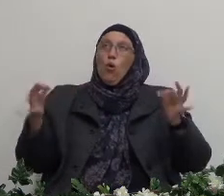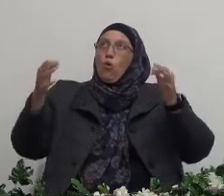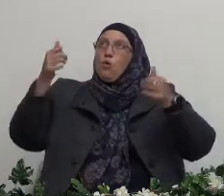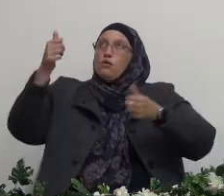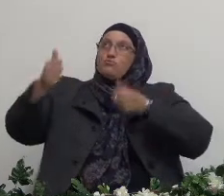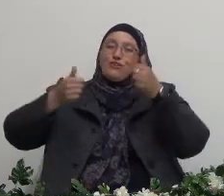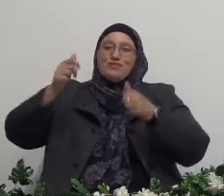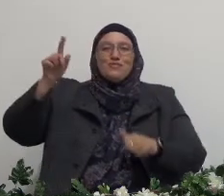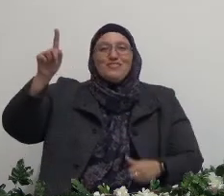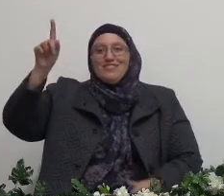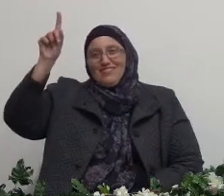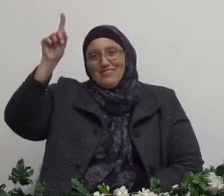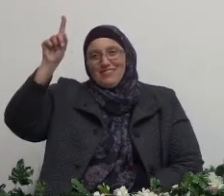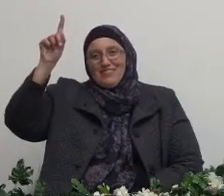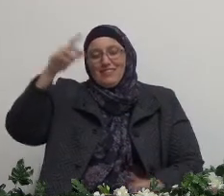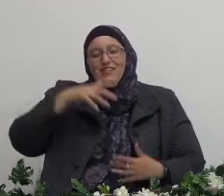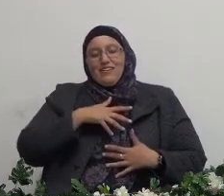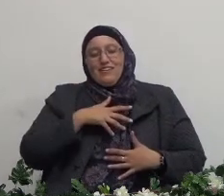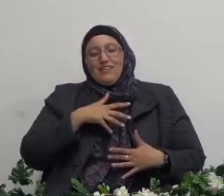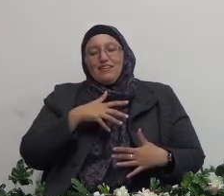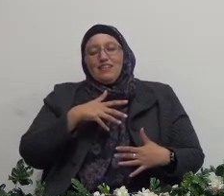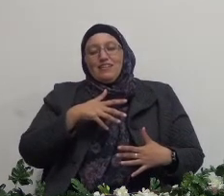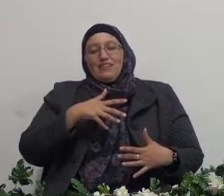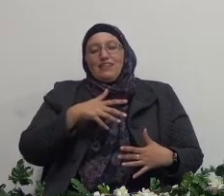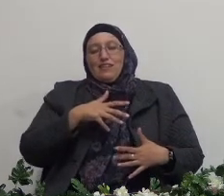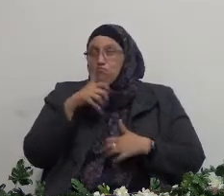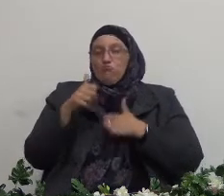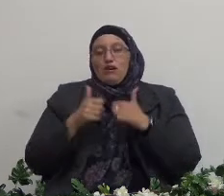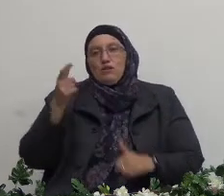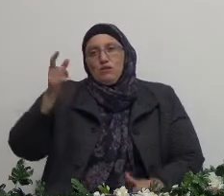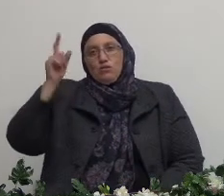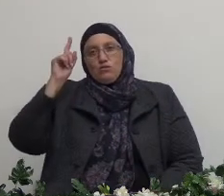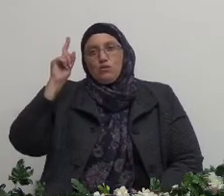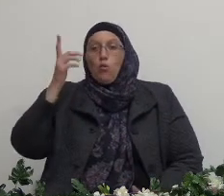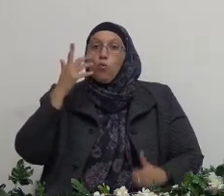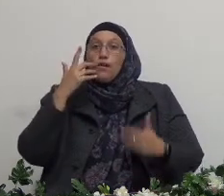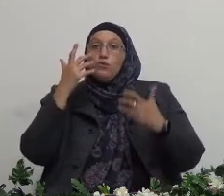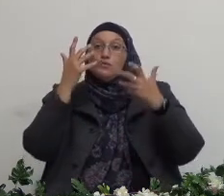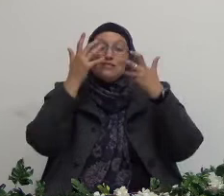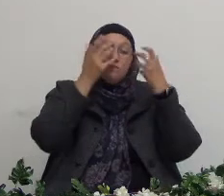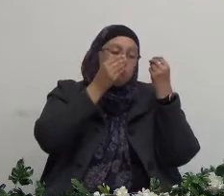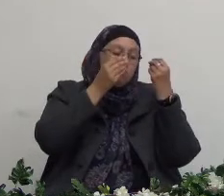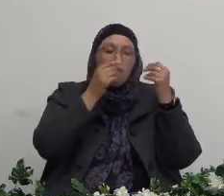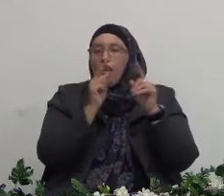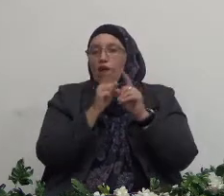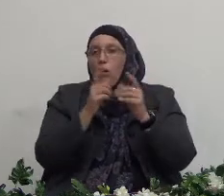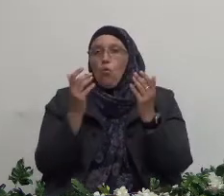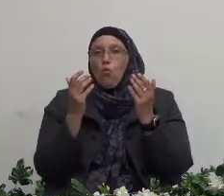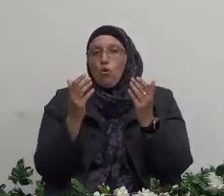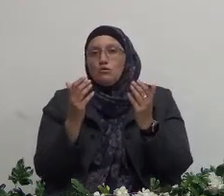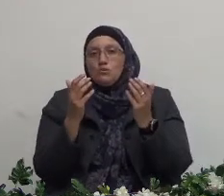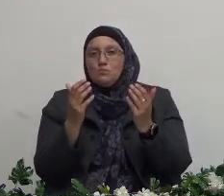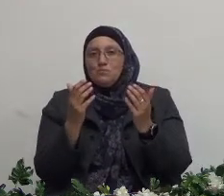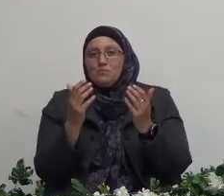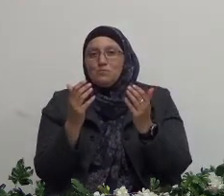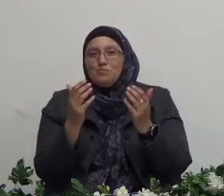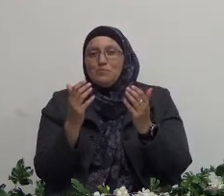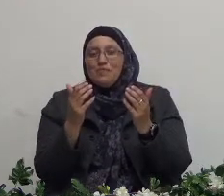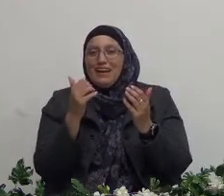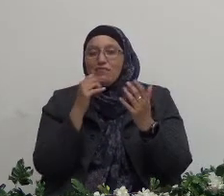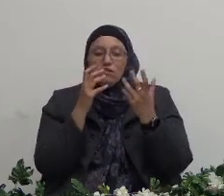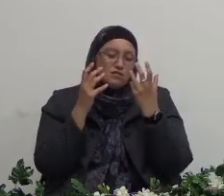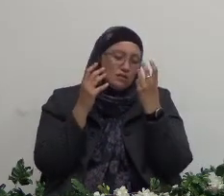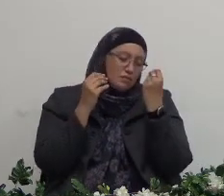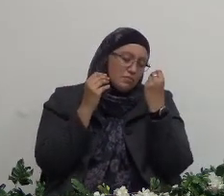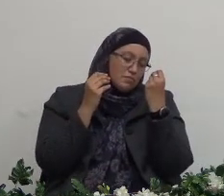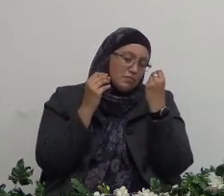ibadah, when you sleep, it's worship. So even to sleep, it's considered to